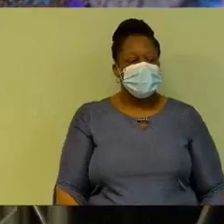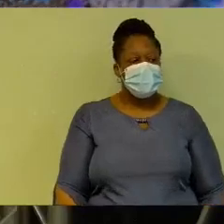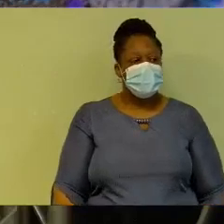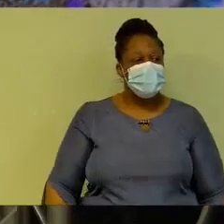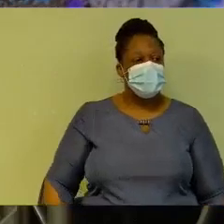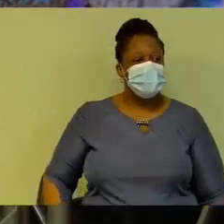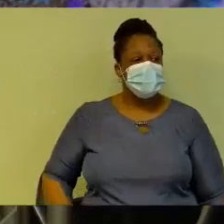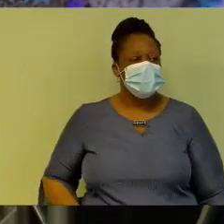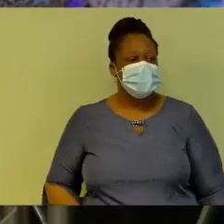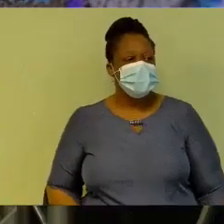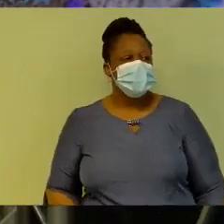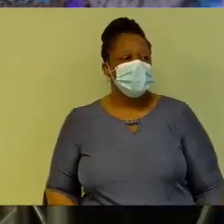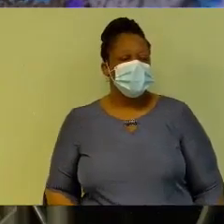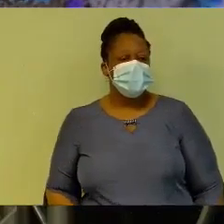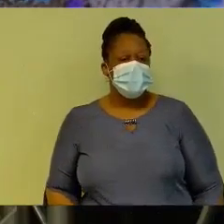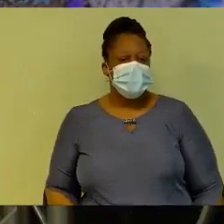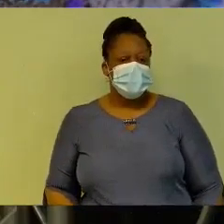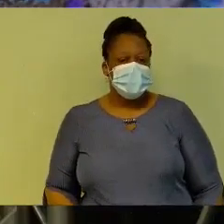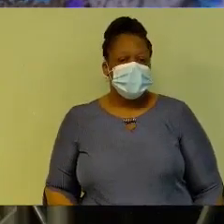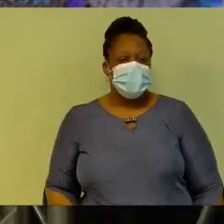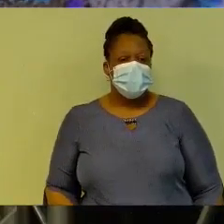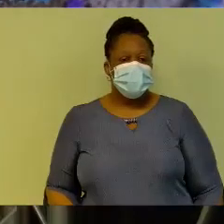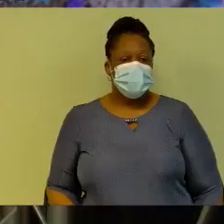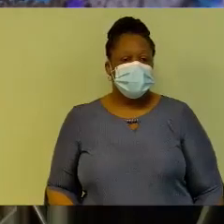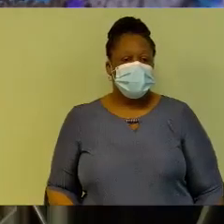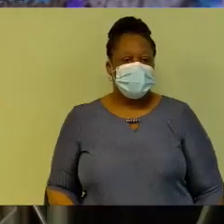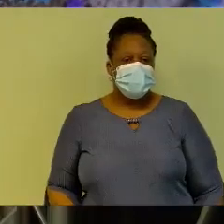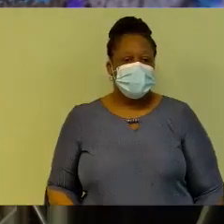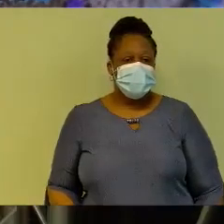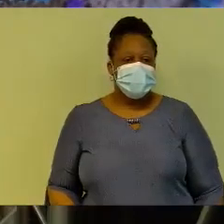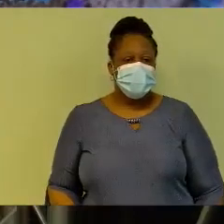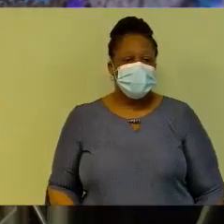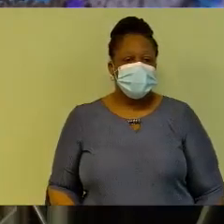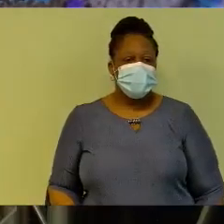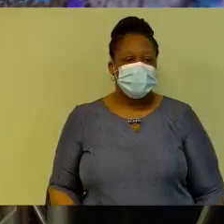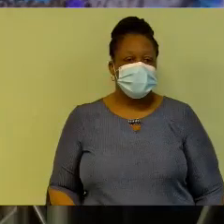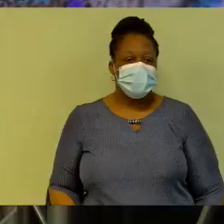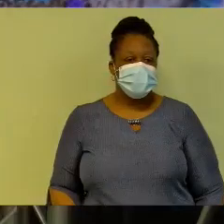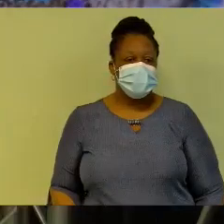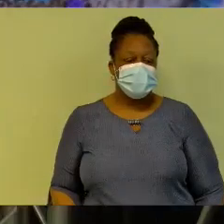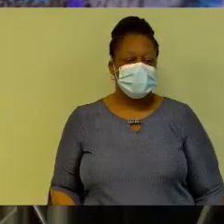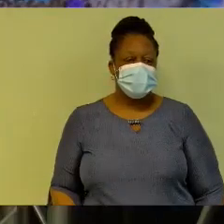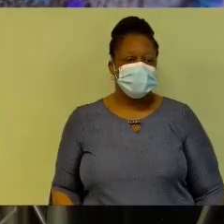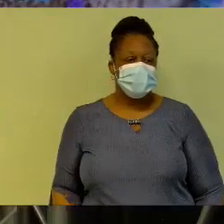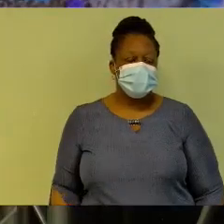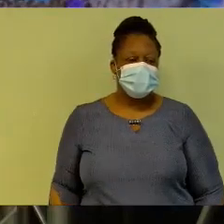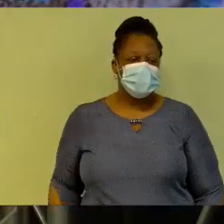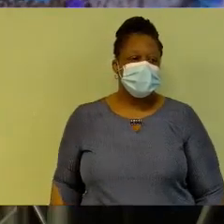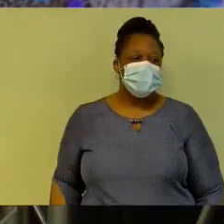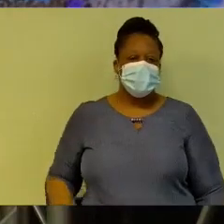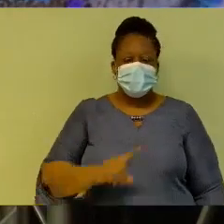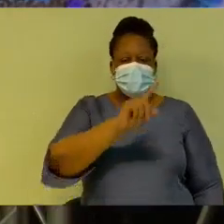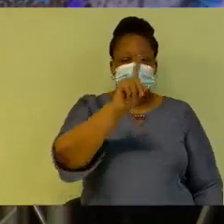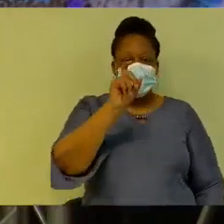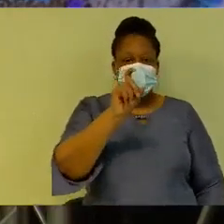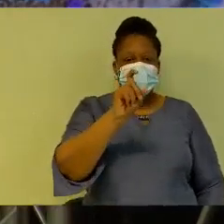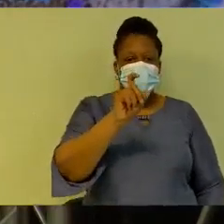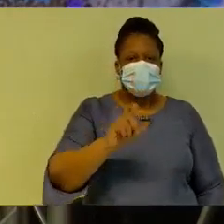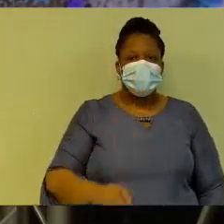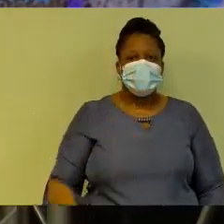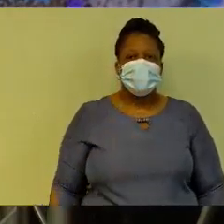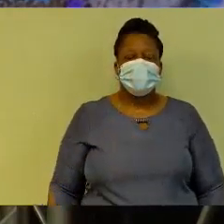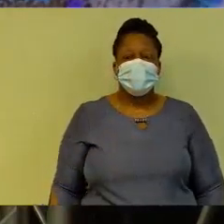Christopher. This question is for the Medical Chief of Staff, Dr. Wilkinson.